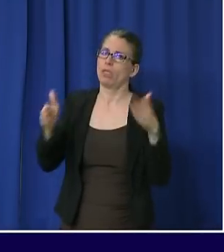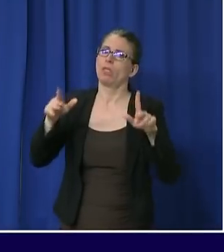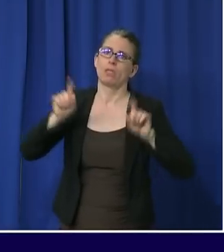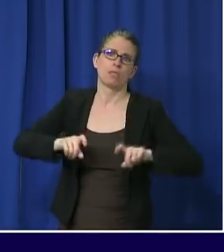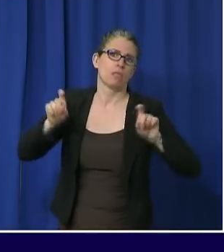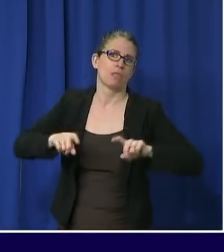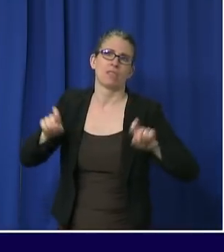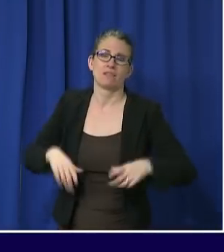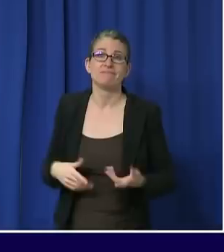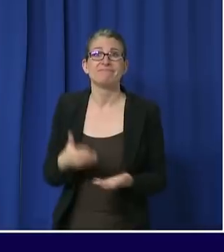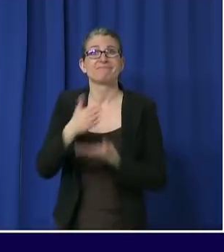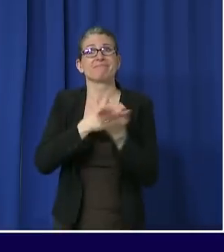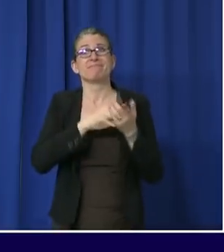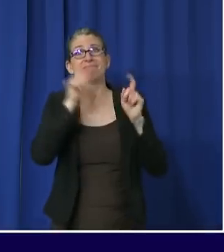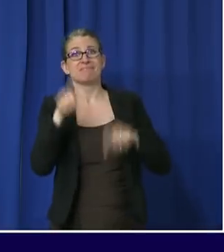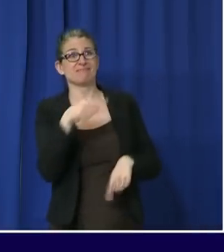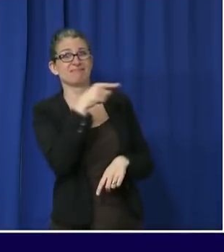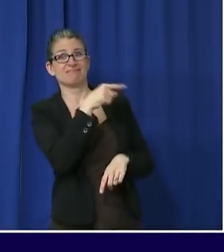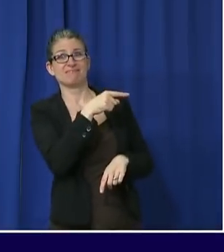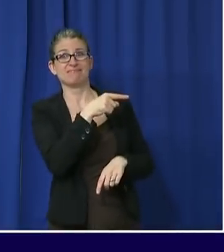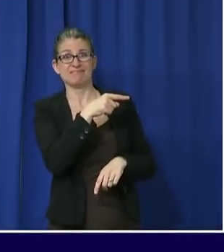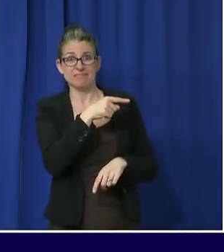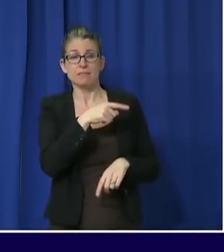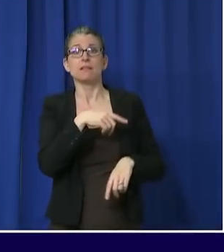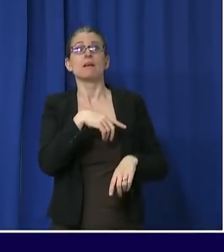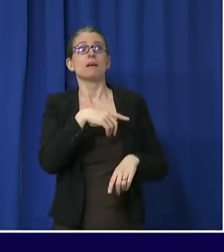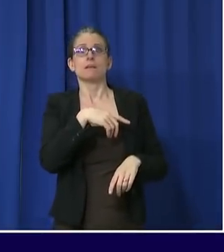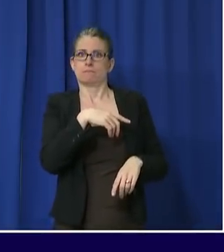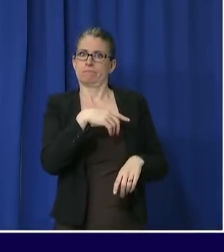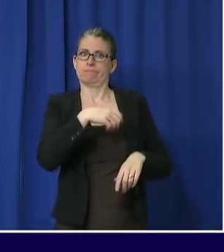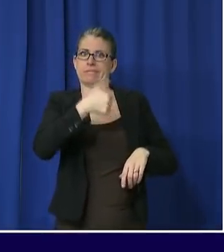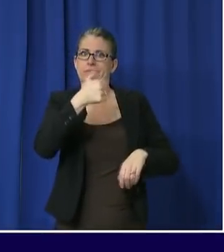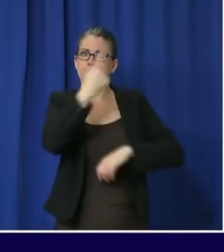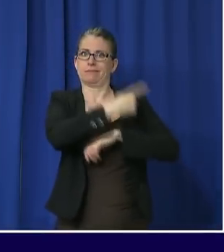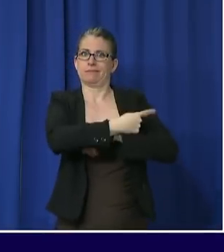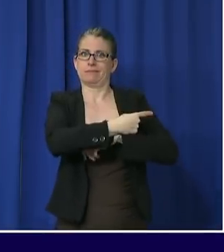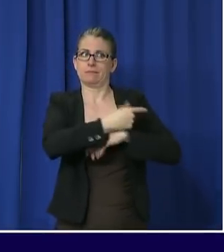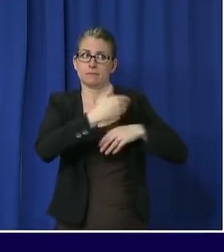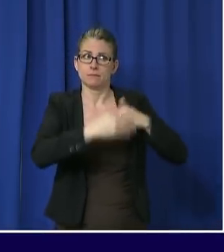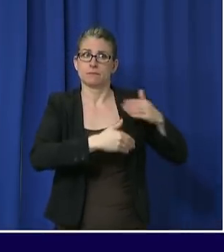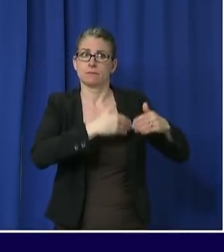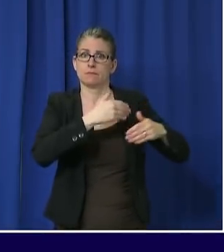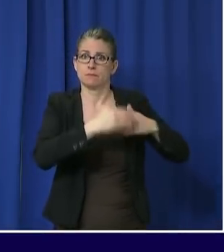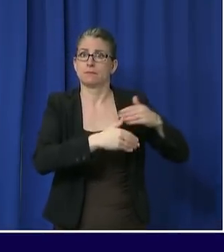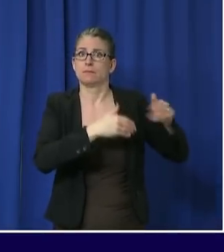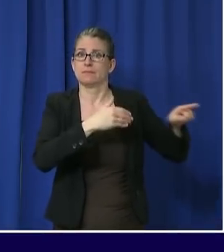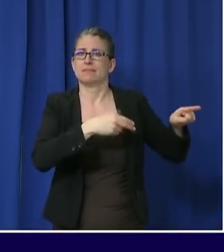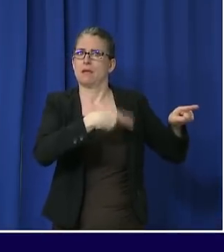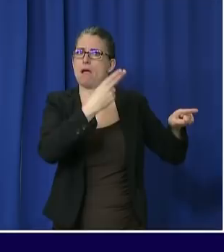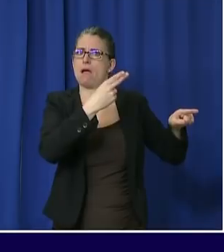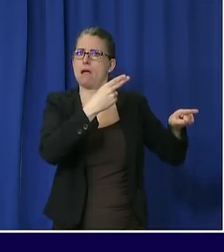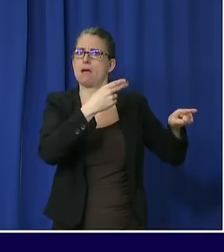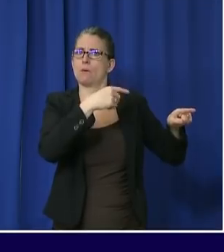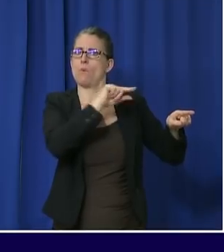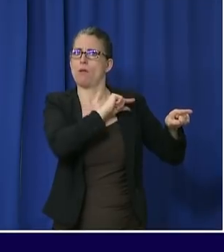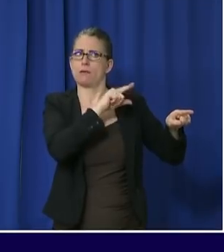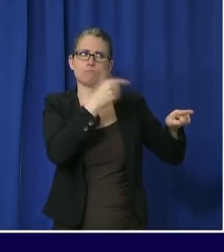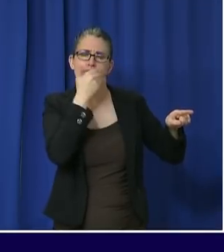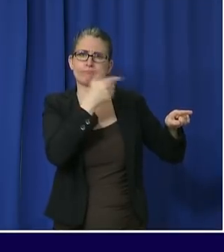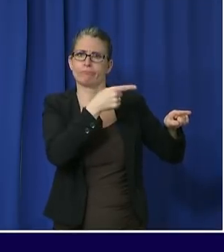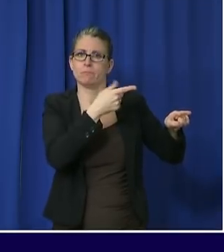off the market. The fact that FDA even had to make that statement tells us that there are a lot of tests out there of dubious